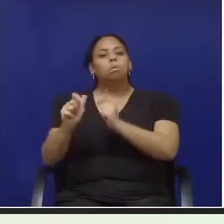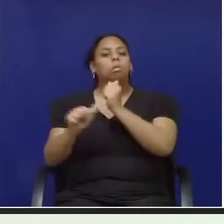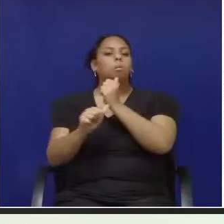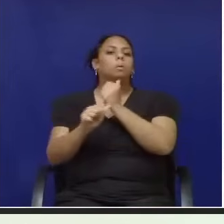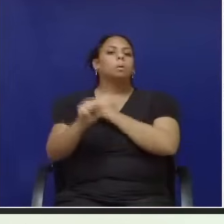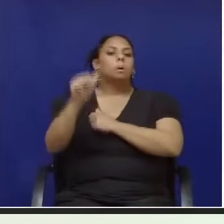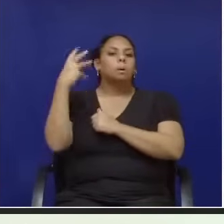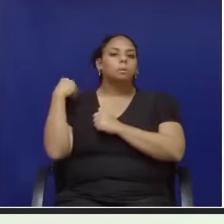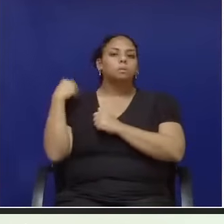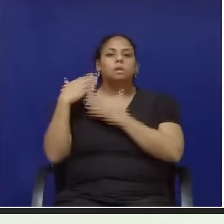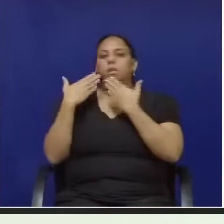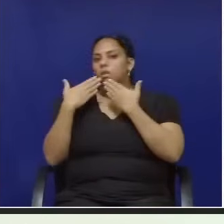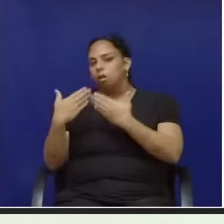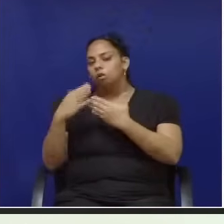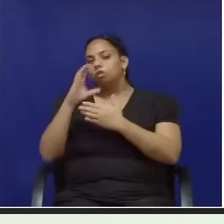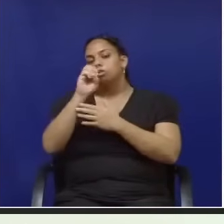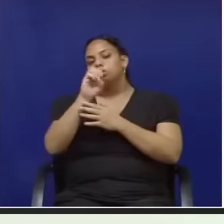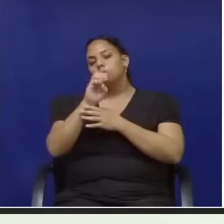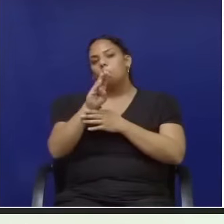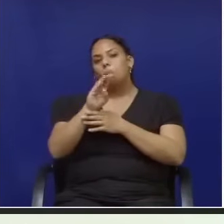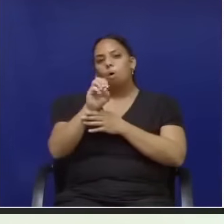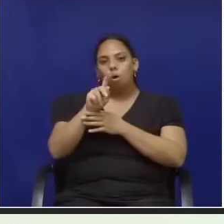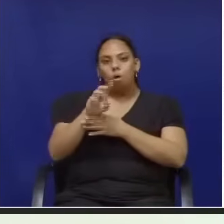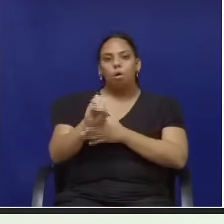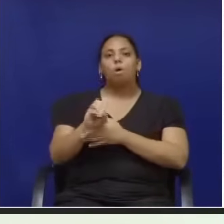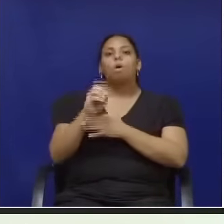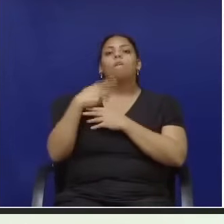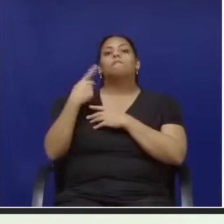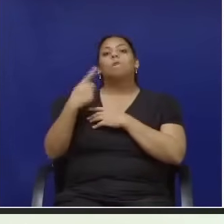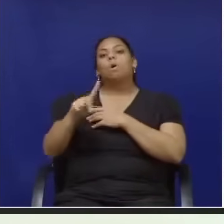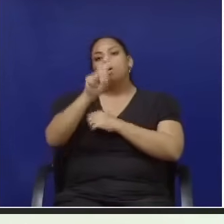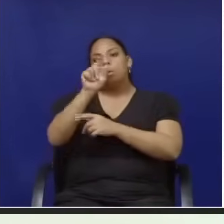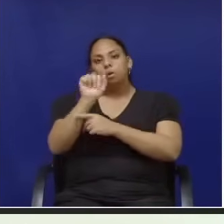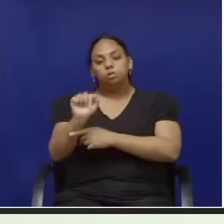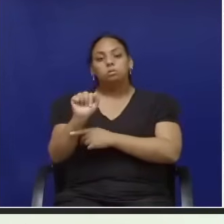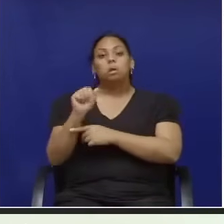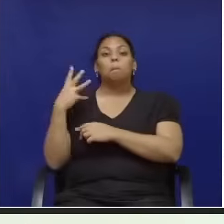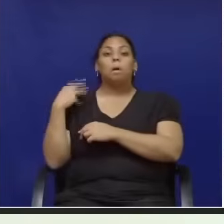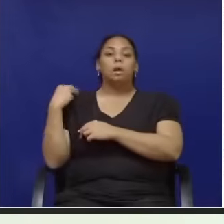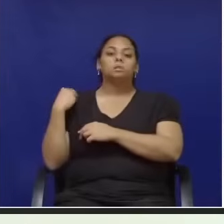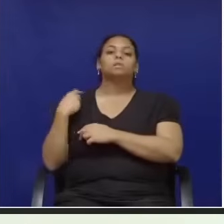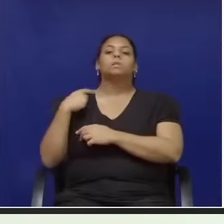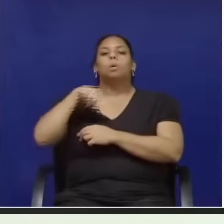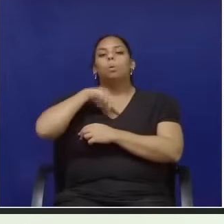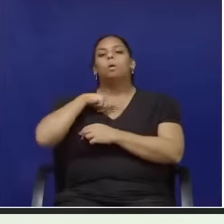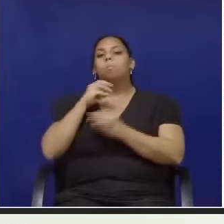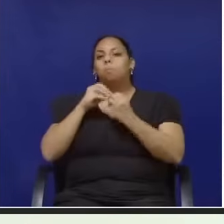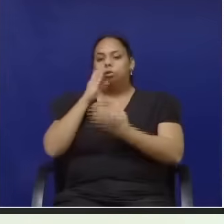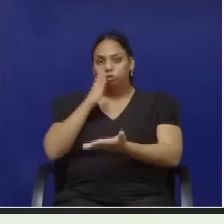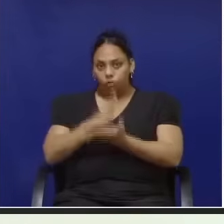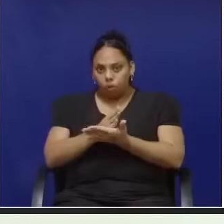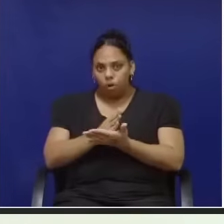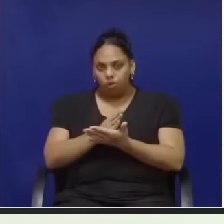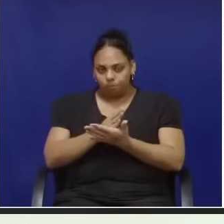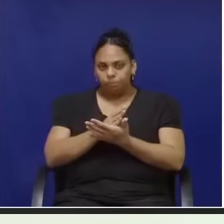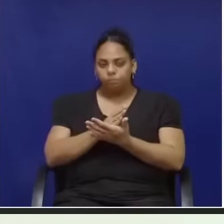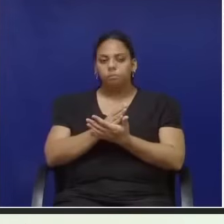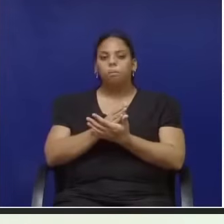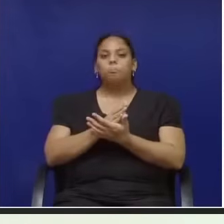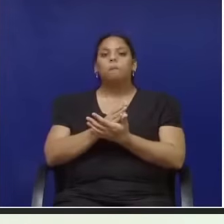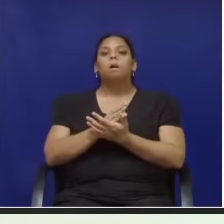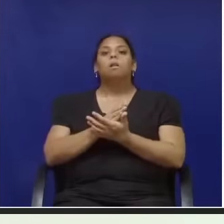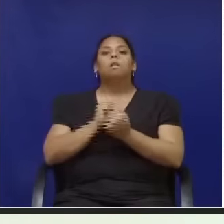you, Honorable Sokopo, for the question. As the ministry, we had made sure that